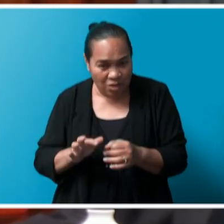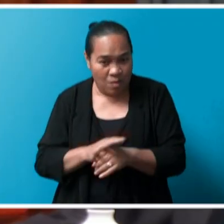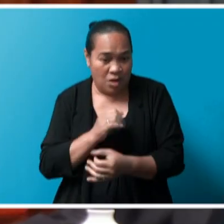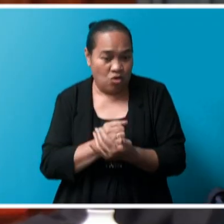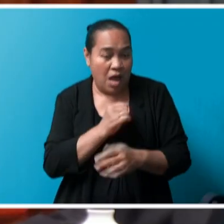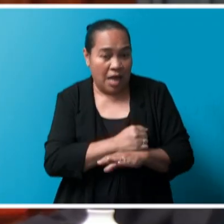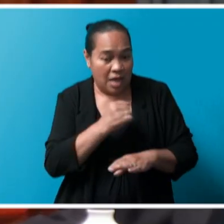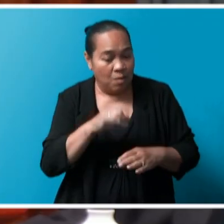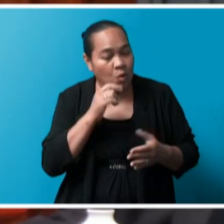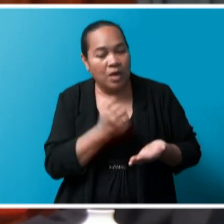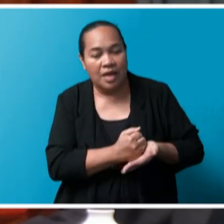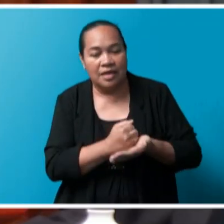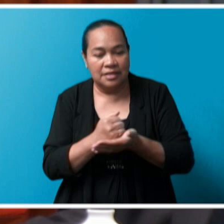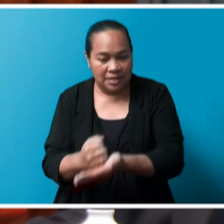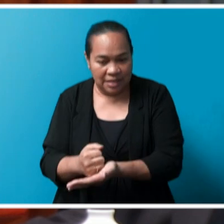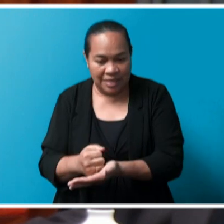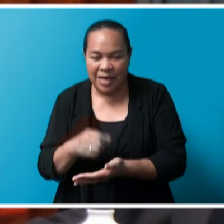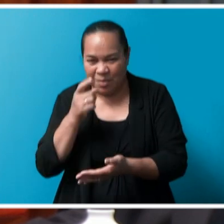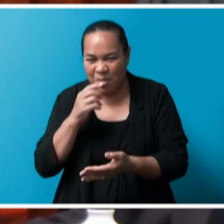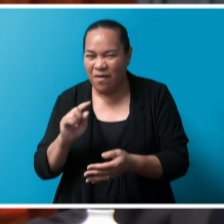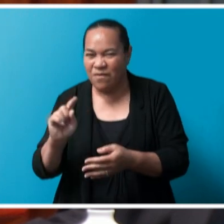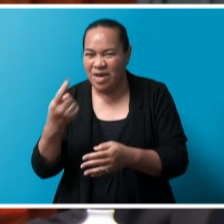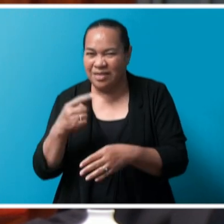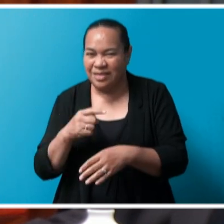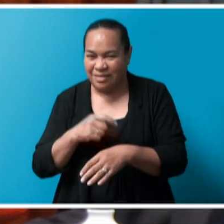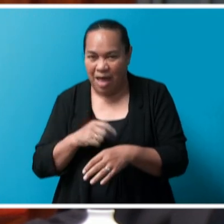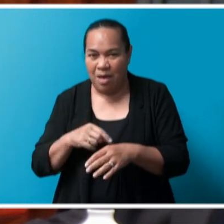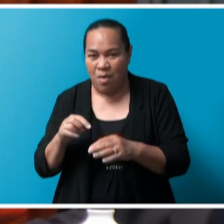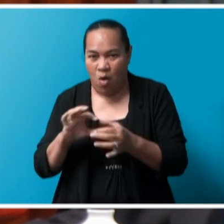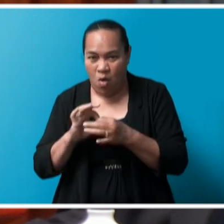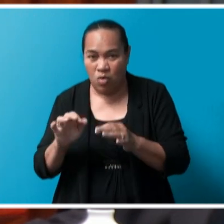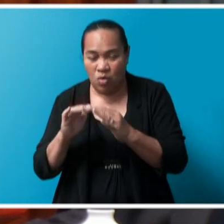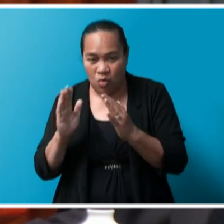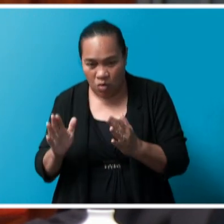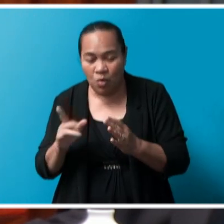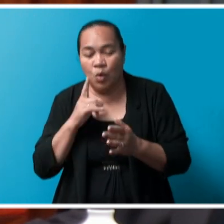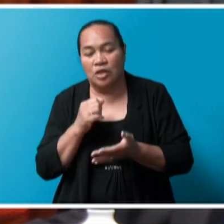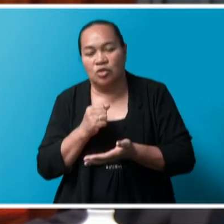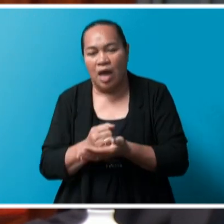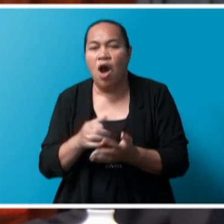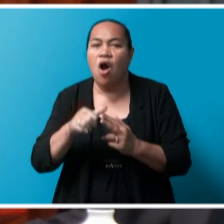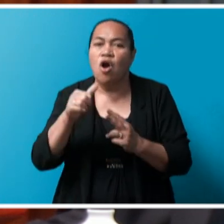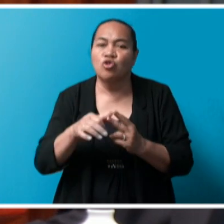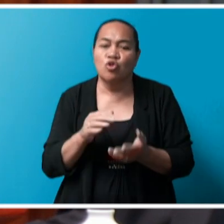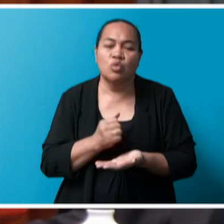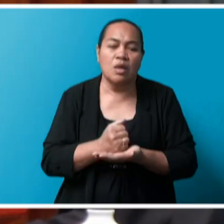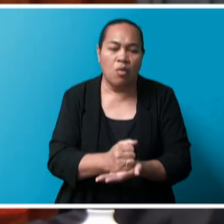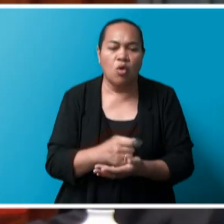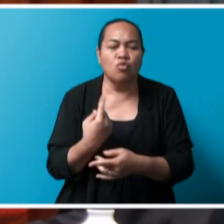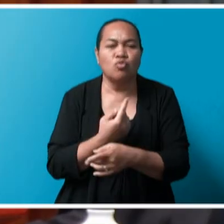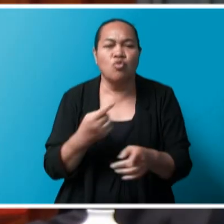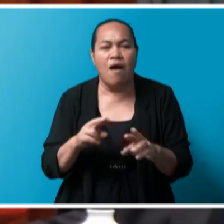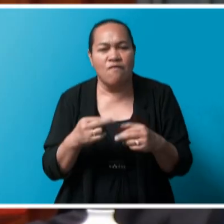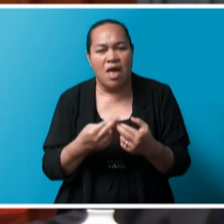assistance is more effectively targeted towards those families who need most. By focusing support on low-income households, and strengthening